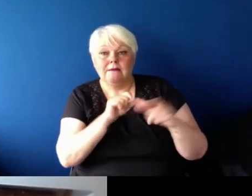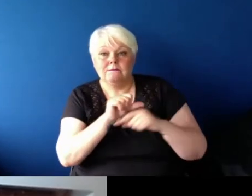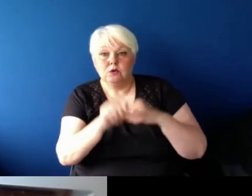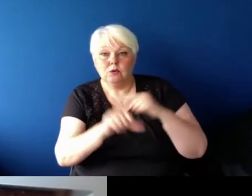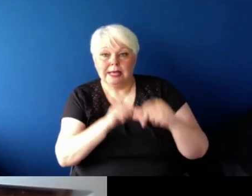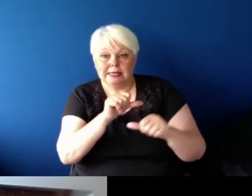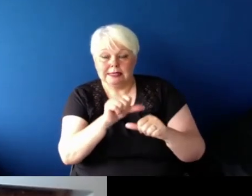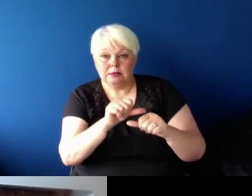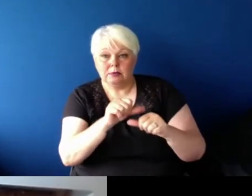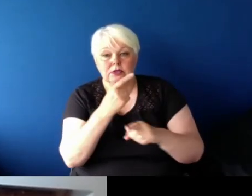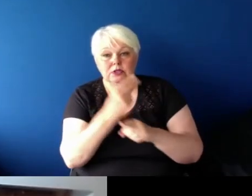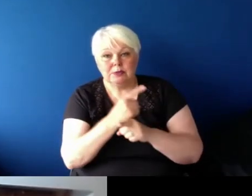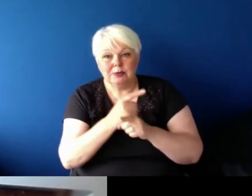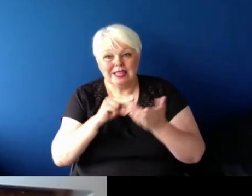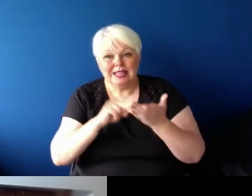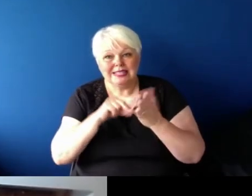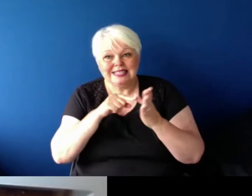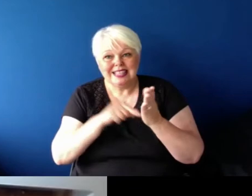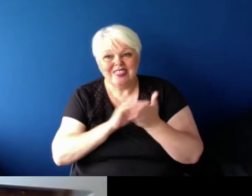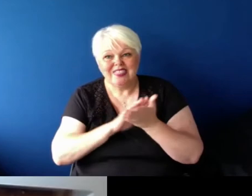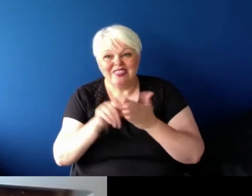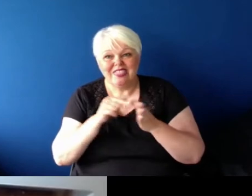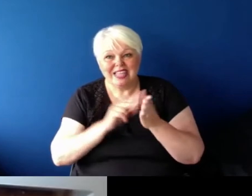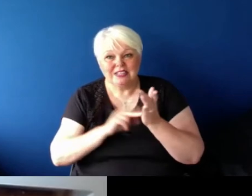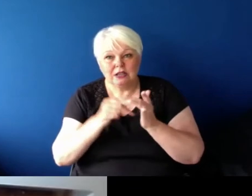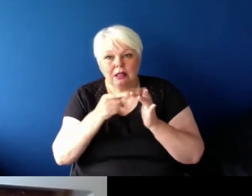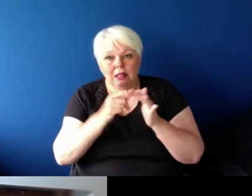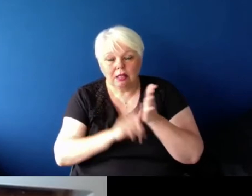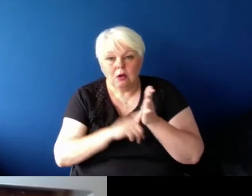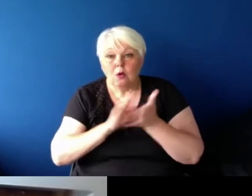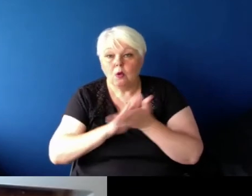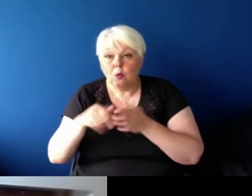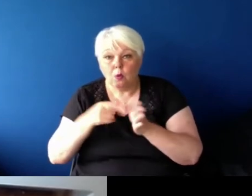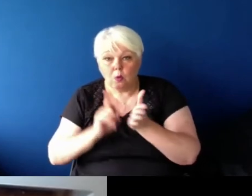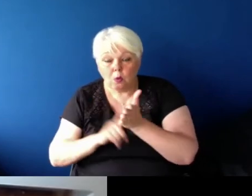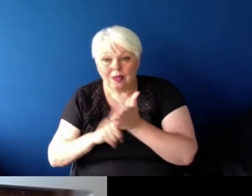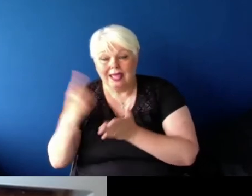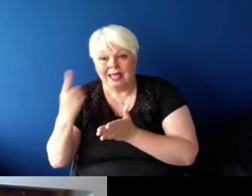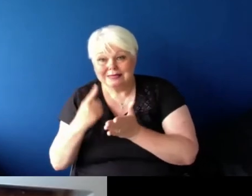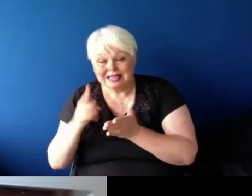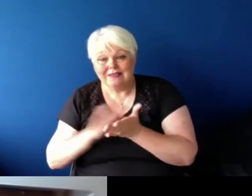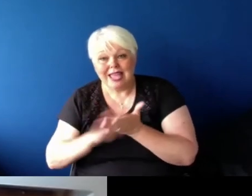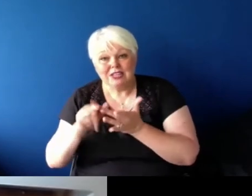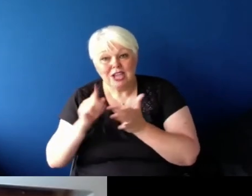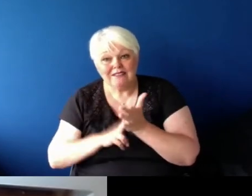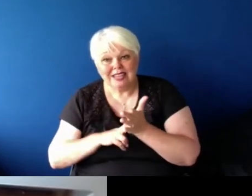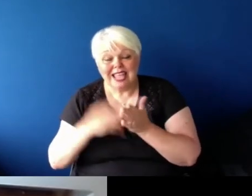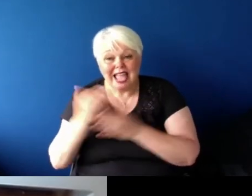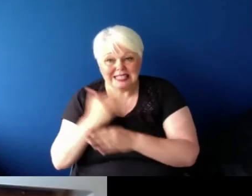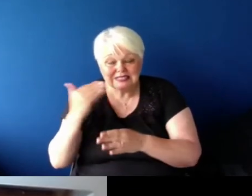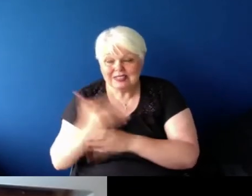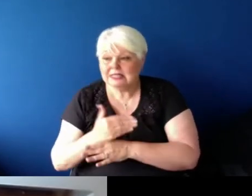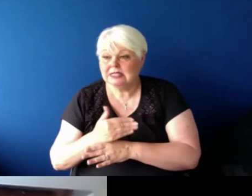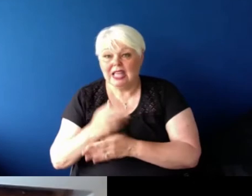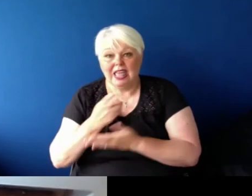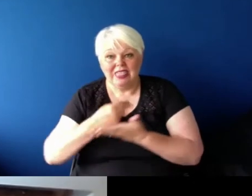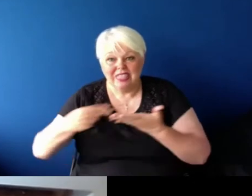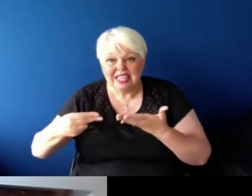to Nathaniel Hall, who is a theatre maker, actor, writer and HIV activist from Manchester. And